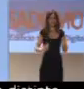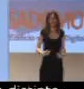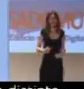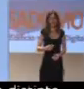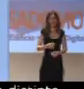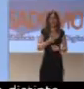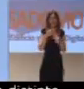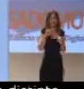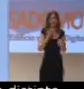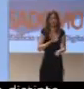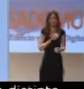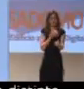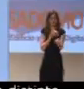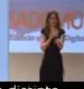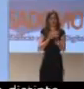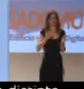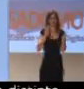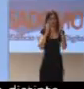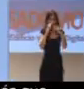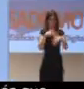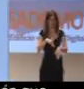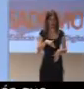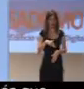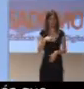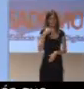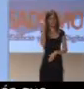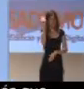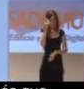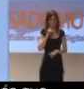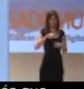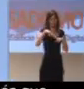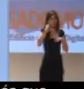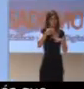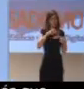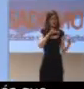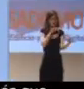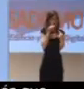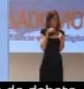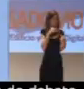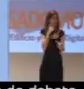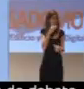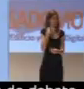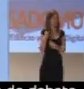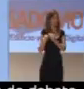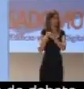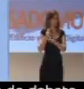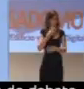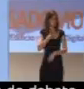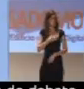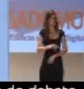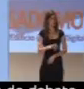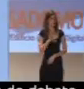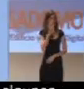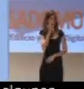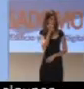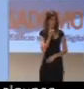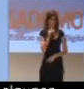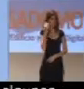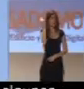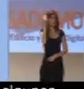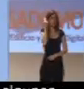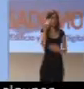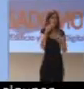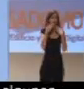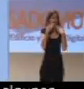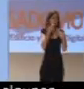Well, that would be more or less what I had to tell you this morning. I think that perhaps during Q&A time we will have